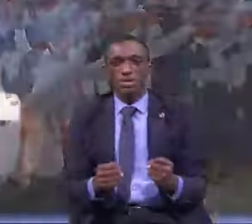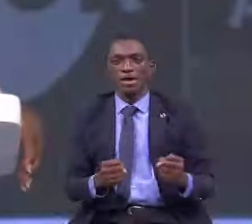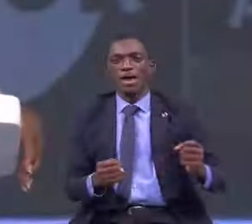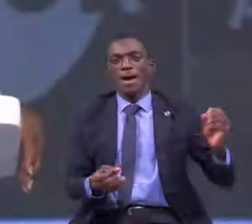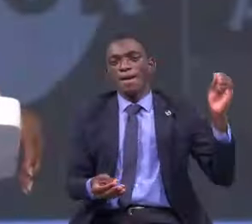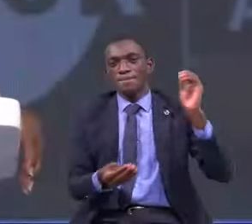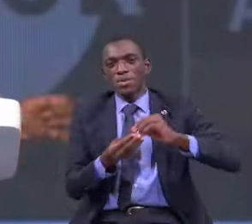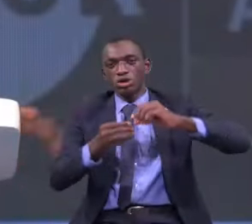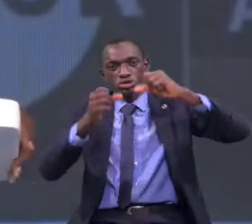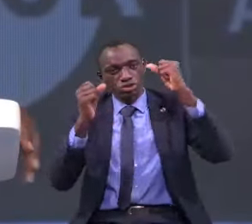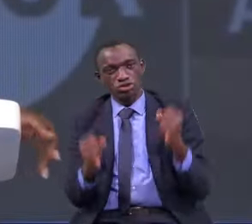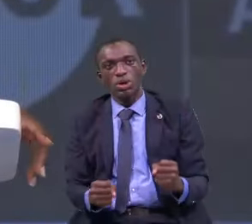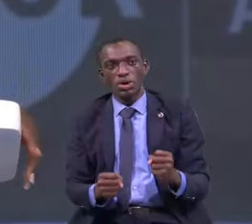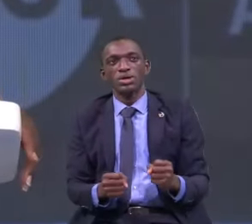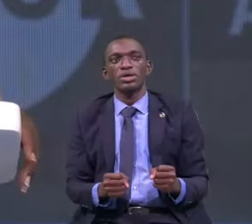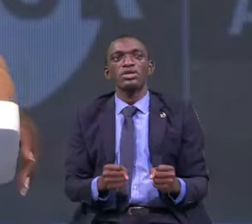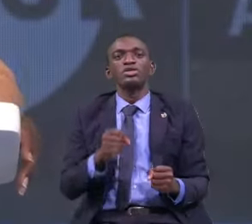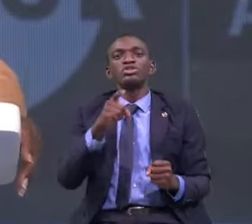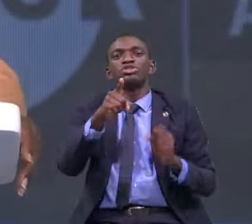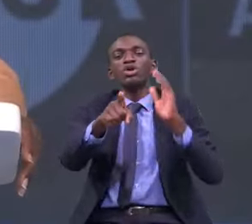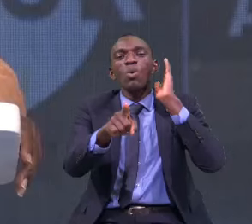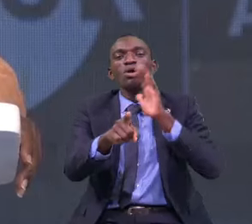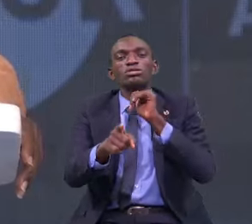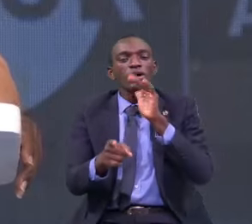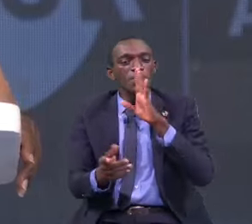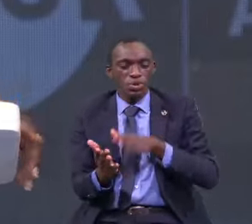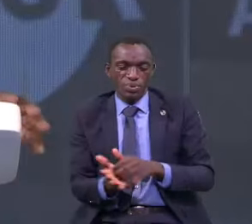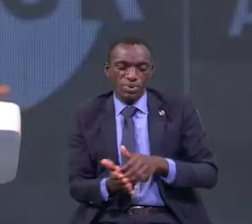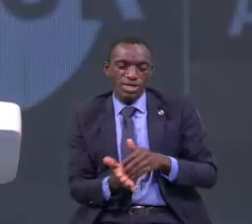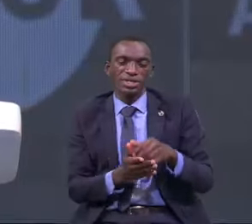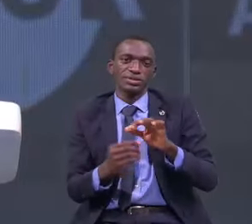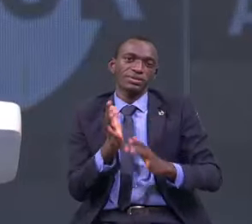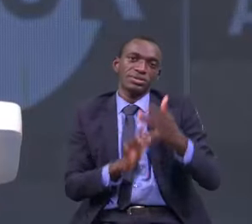Stronger. You will not be weak.